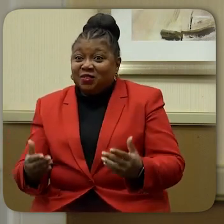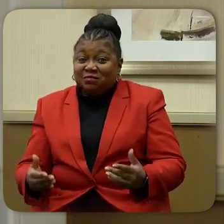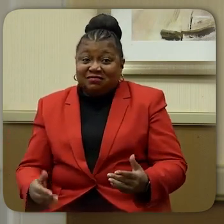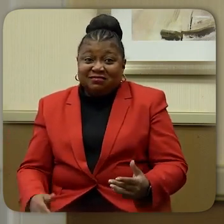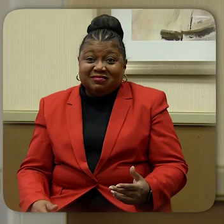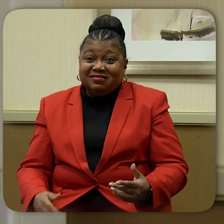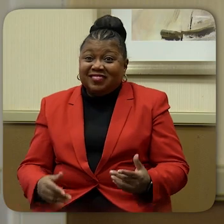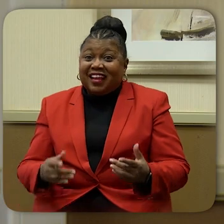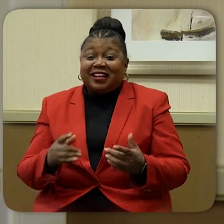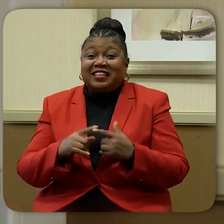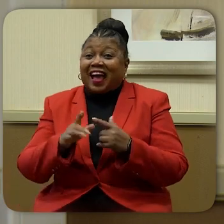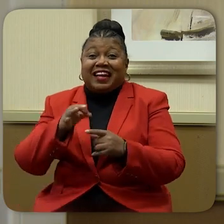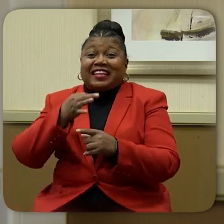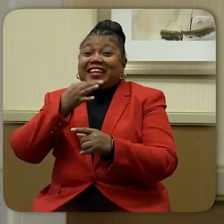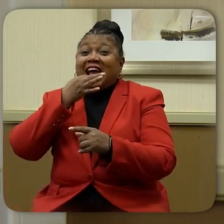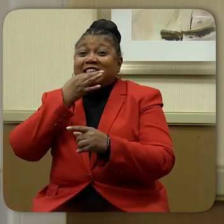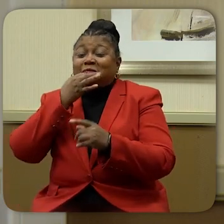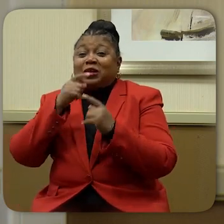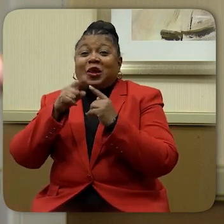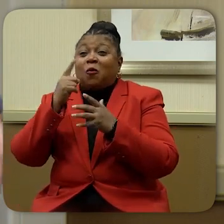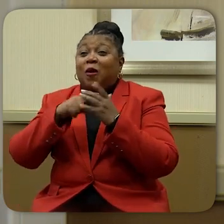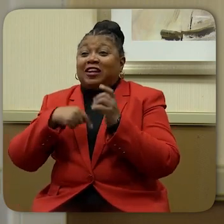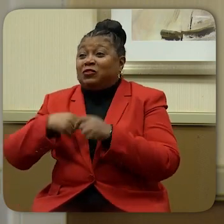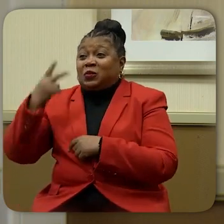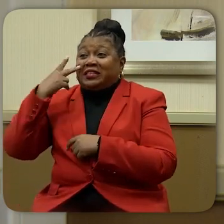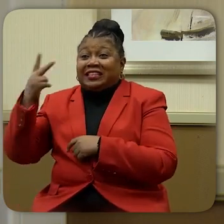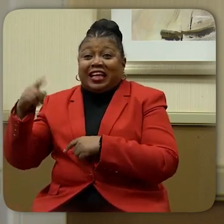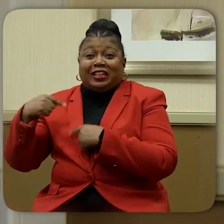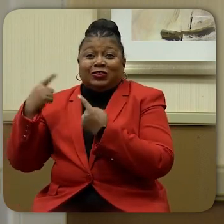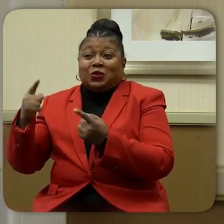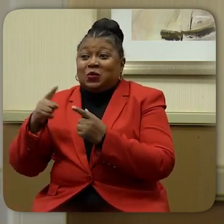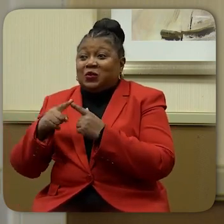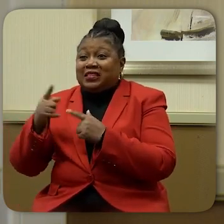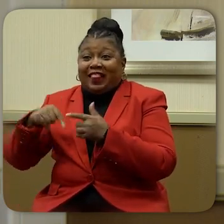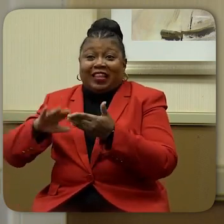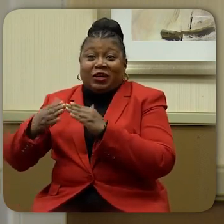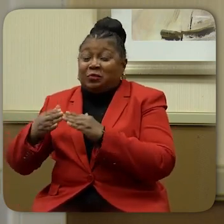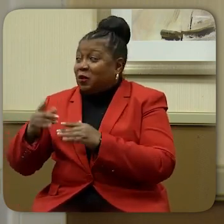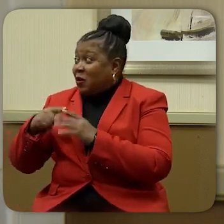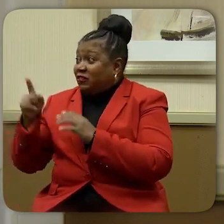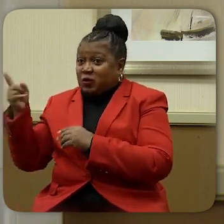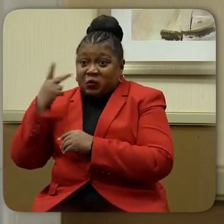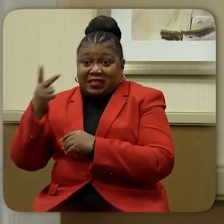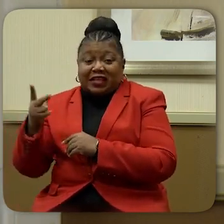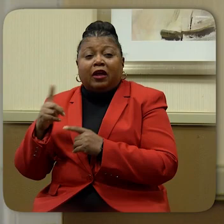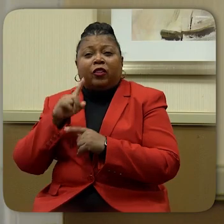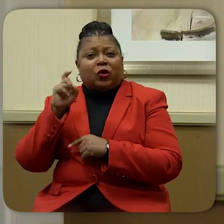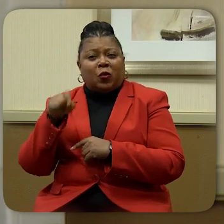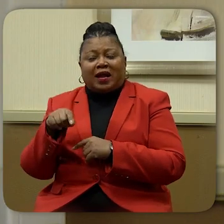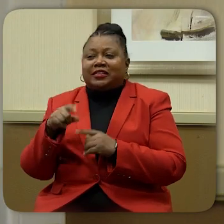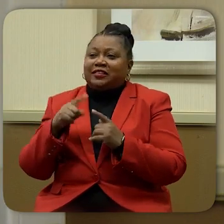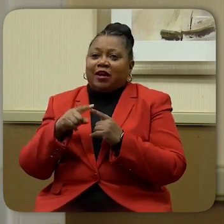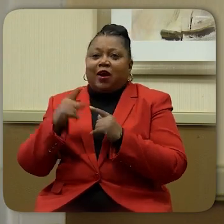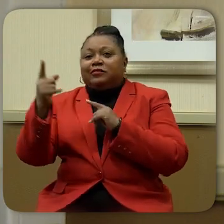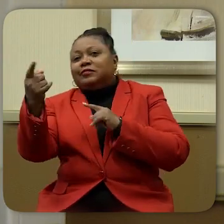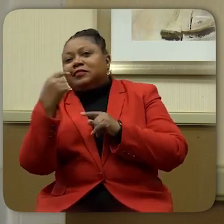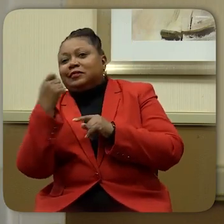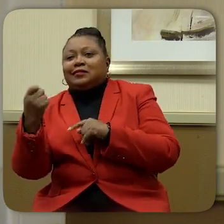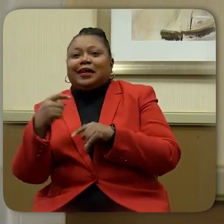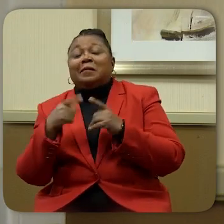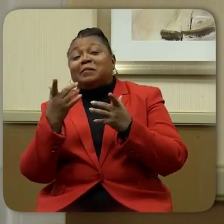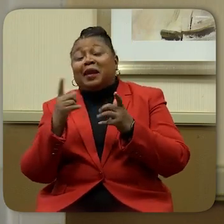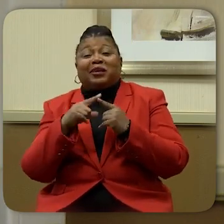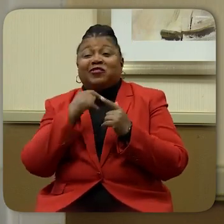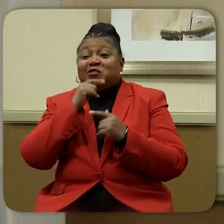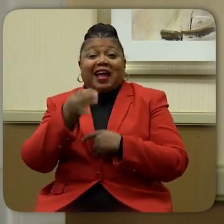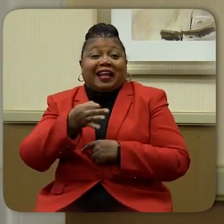Maybe not even just an expert, but like what have you seen used in the community? So the question, or repeating that back, is maybe